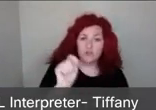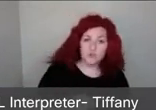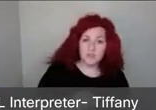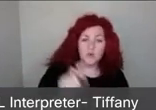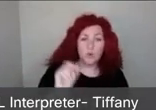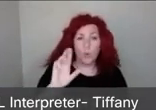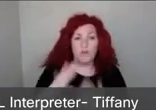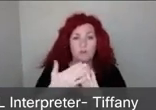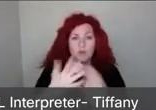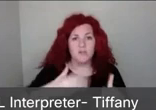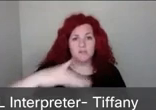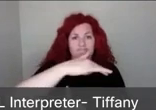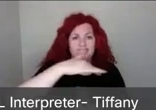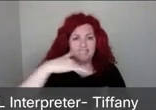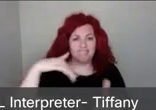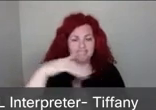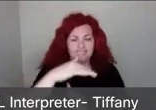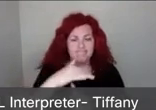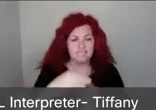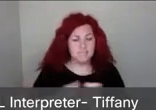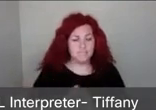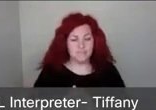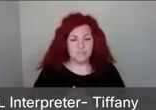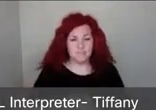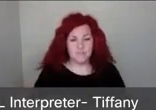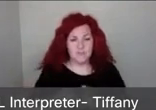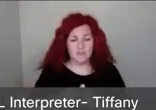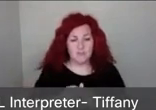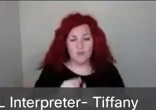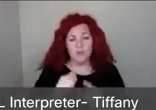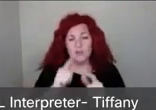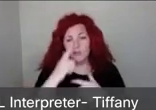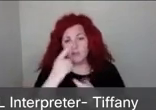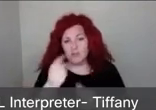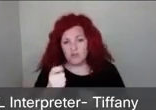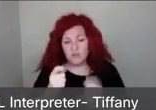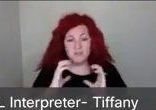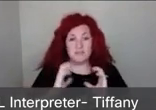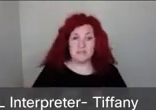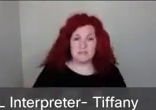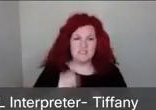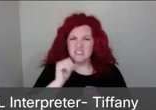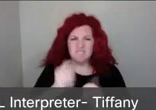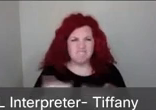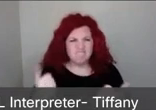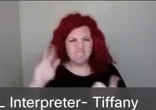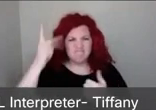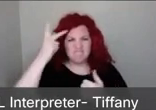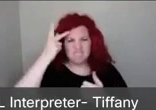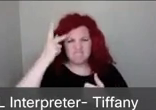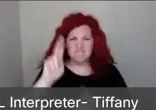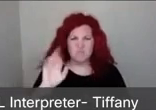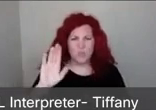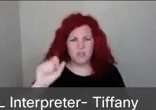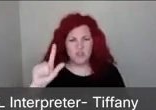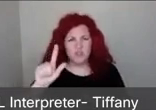surrounding them. Our common interests unite our citizens instead of being divided by political or racial